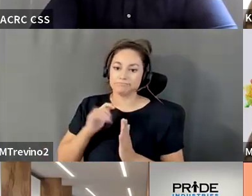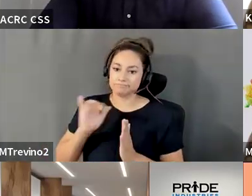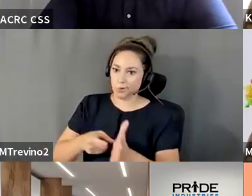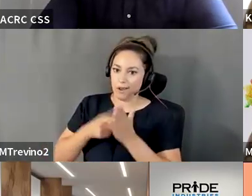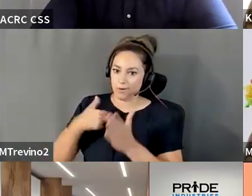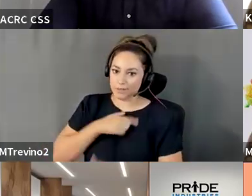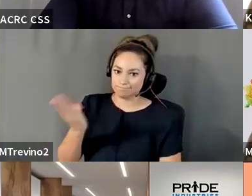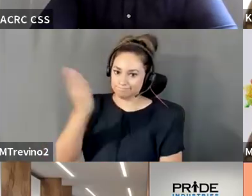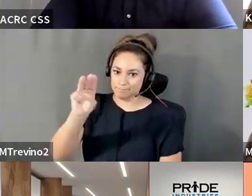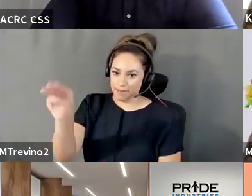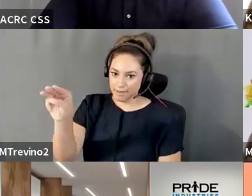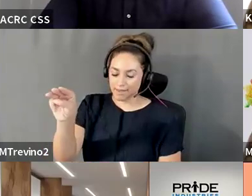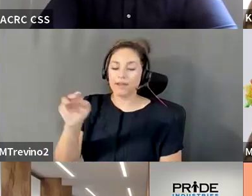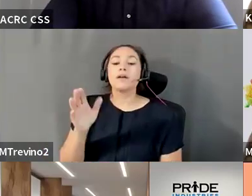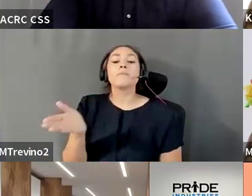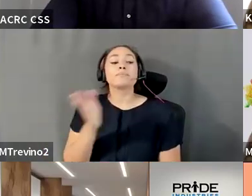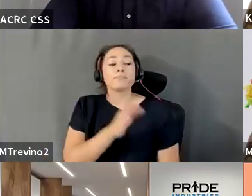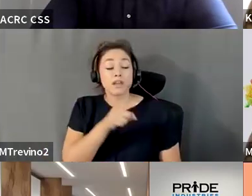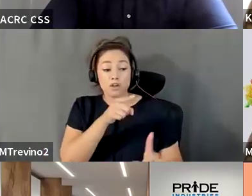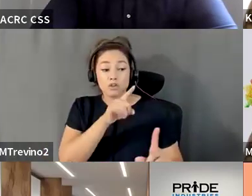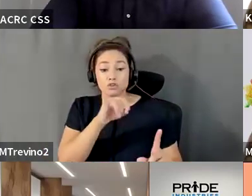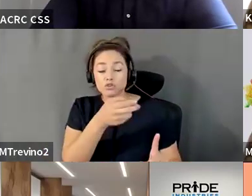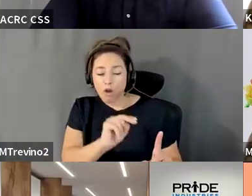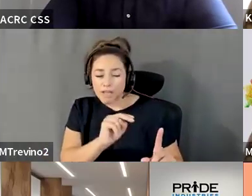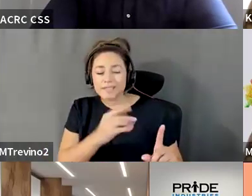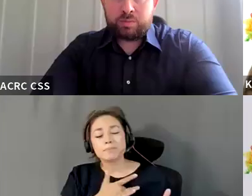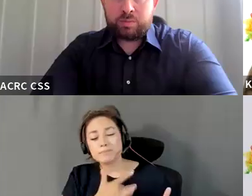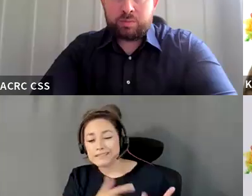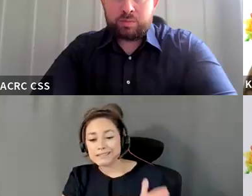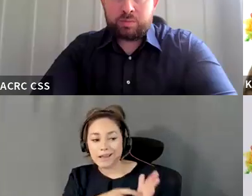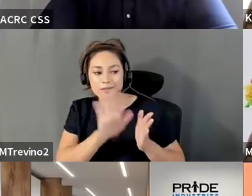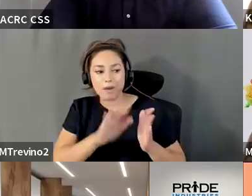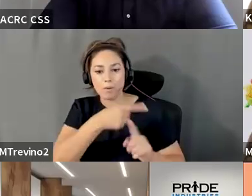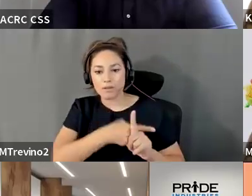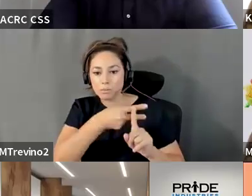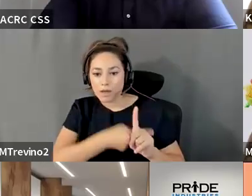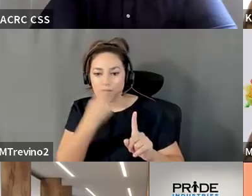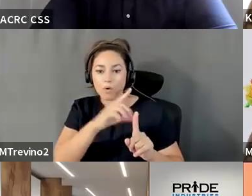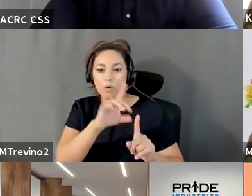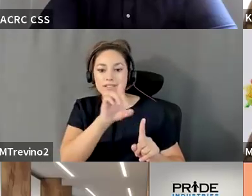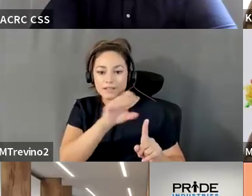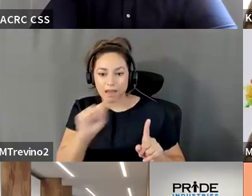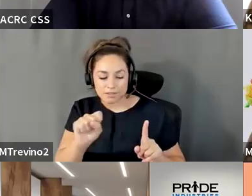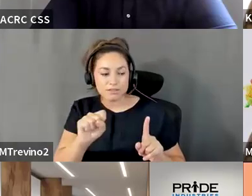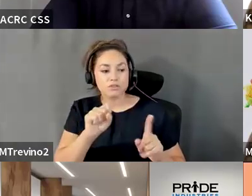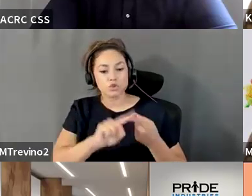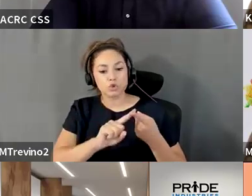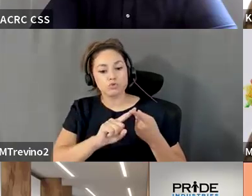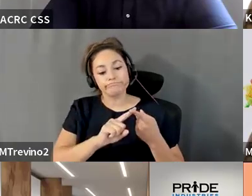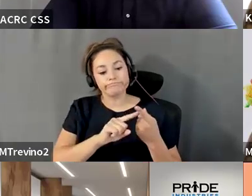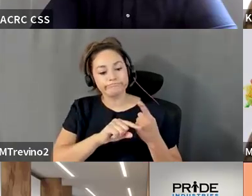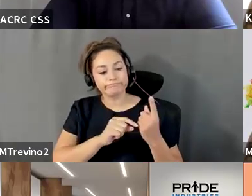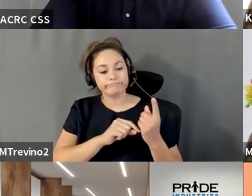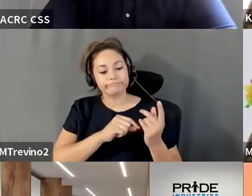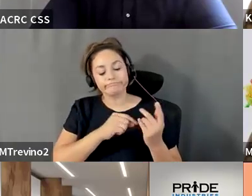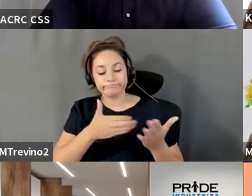Monday. And then, John, what usually takes at least a month or two for DDS to go through all of those proposals